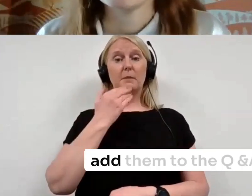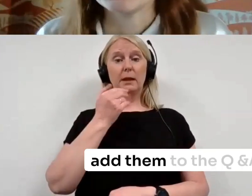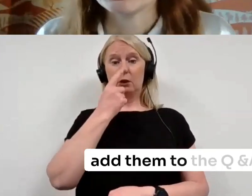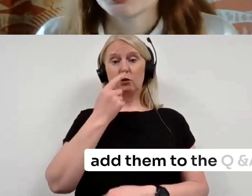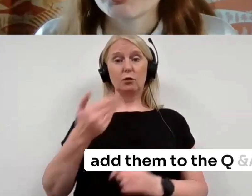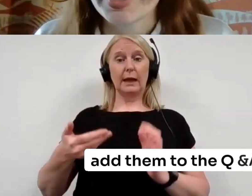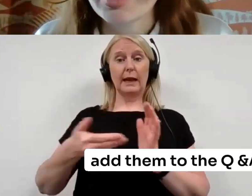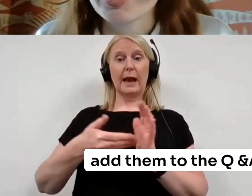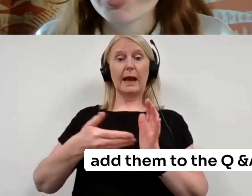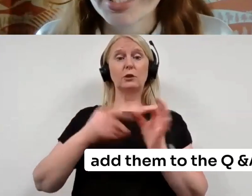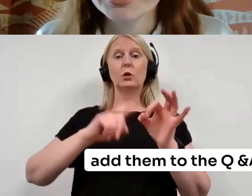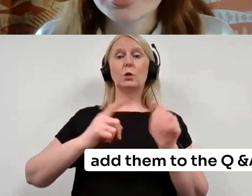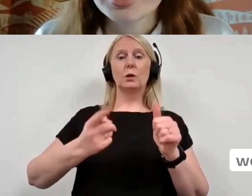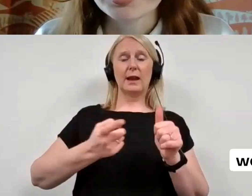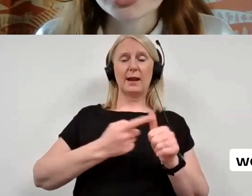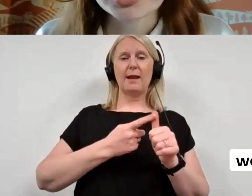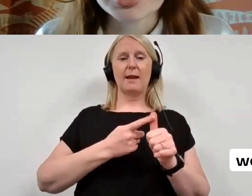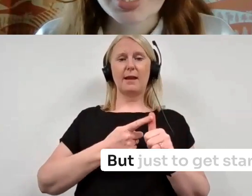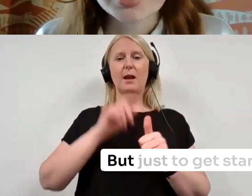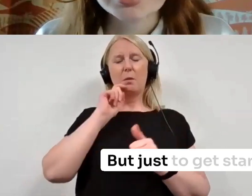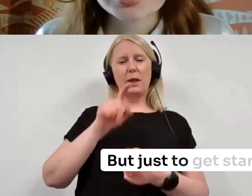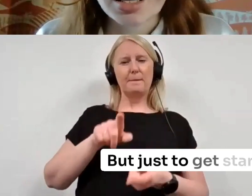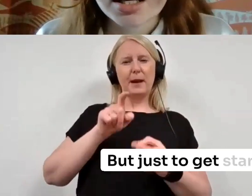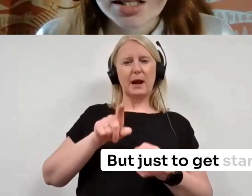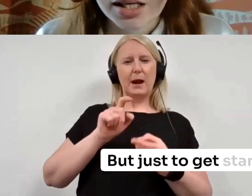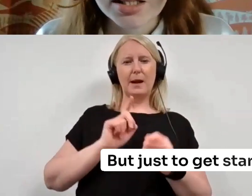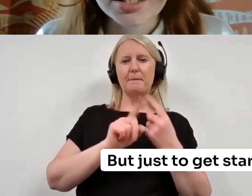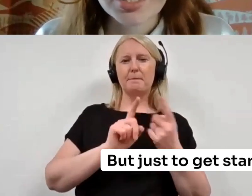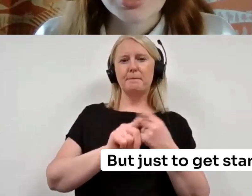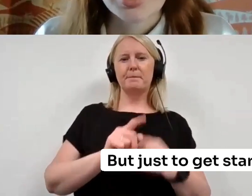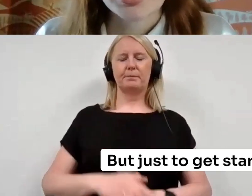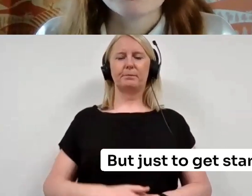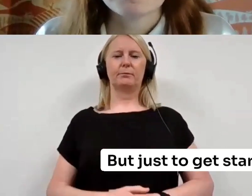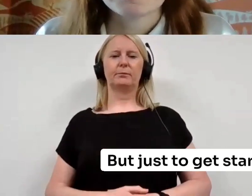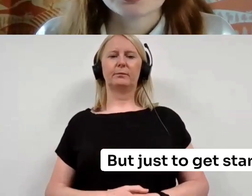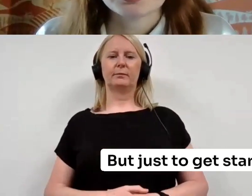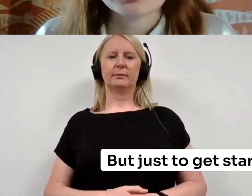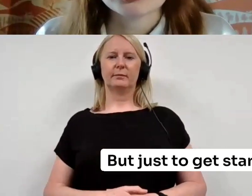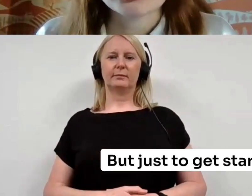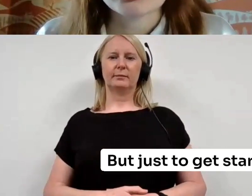to add them to the Q&A and we'll pick up what we can. But just to get started,